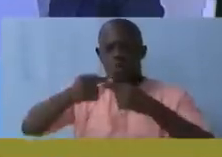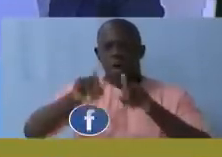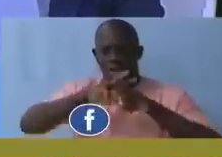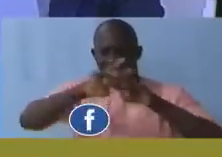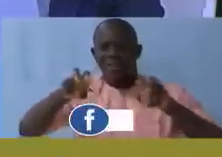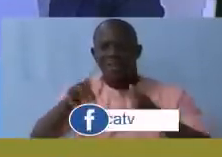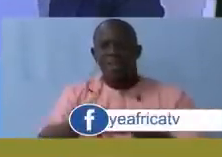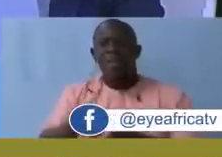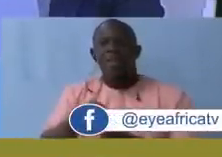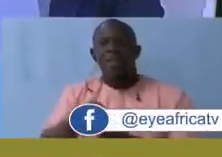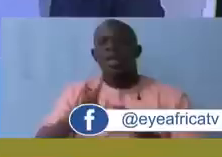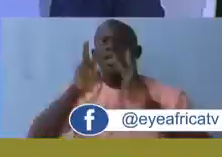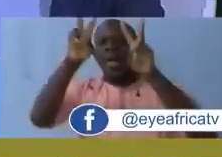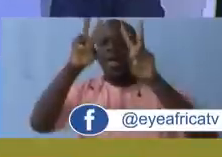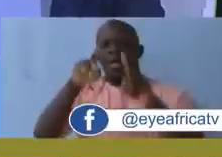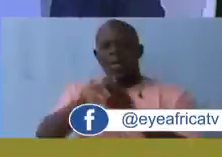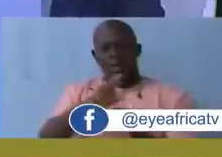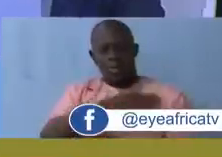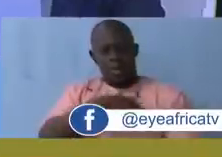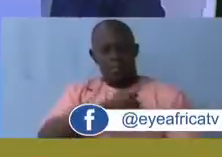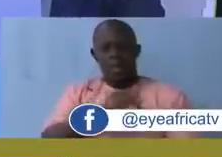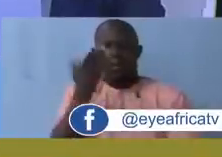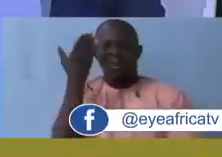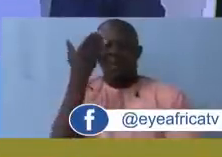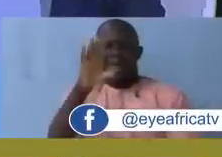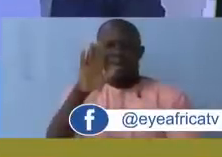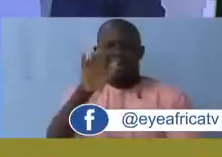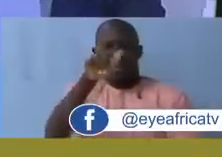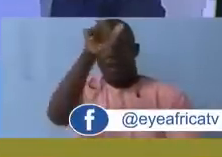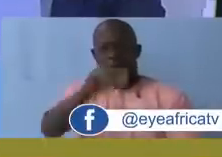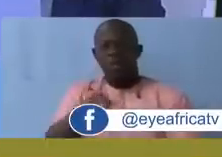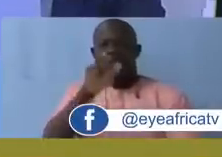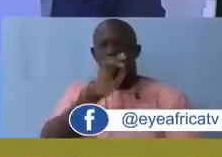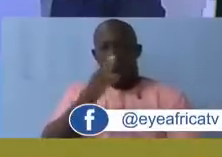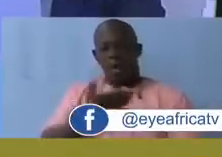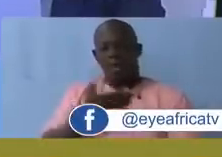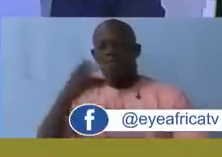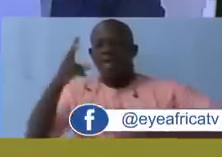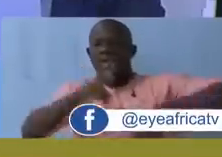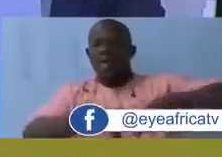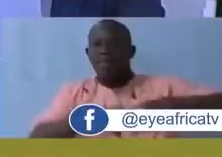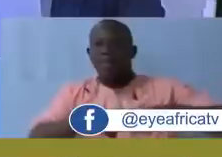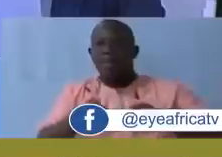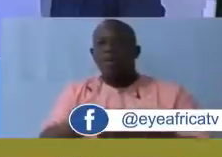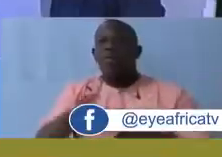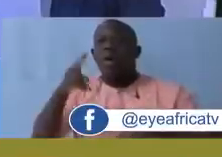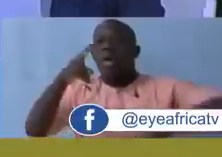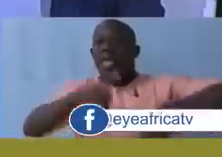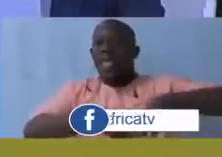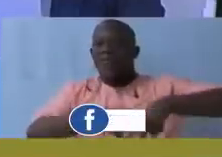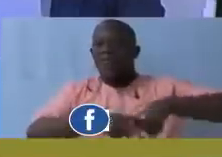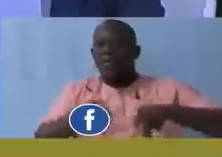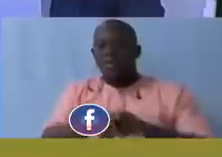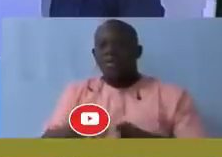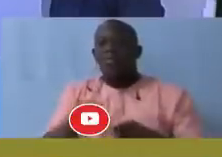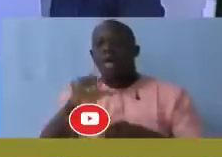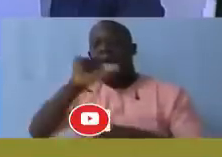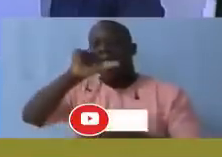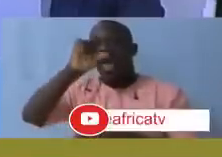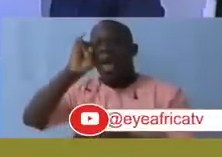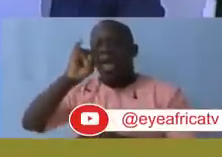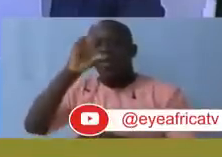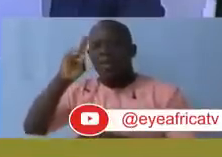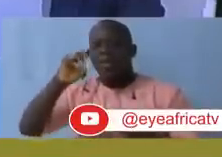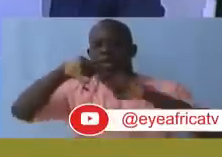10 patients at his presidential palace. The AIDS Society noted that all of them had been taking